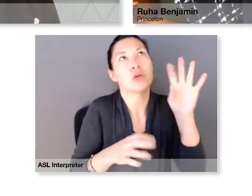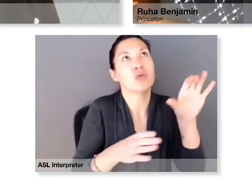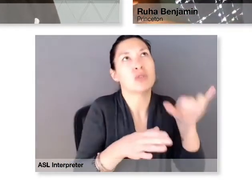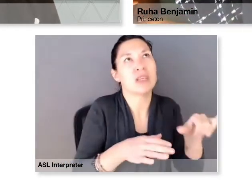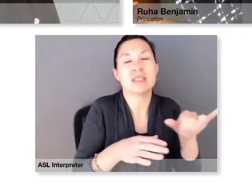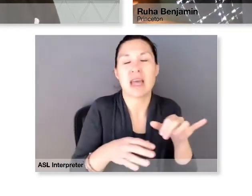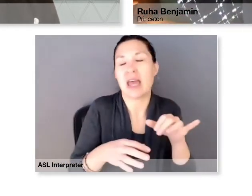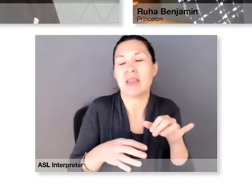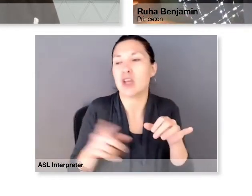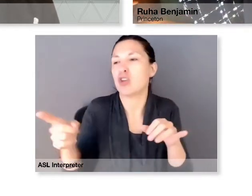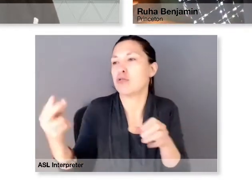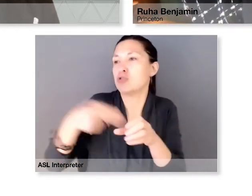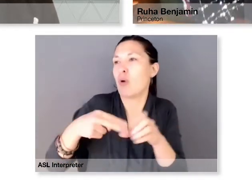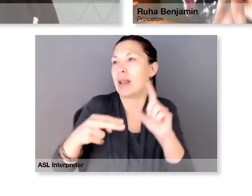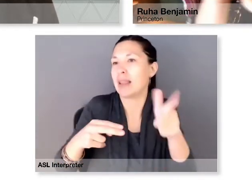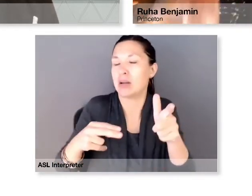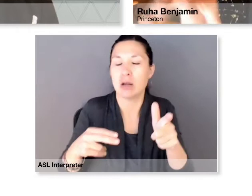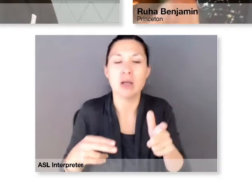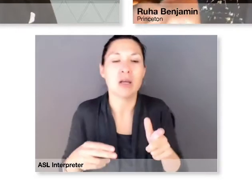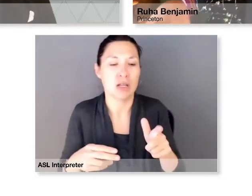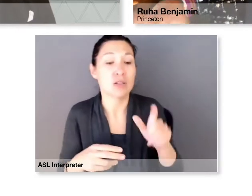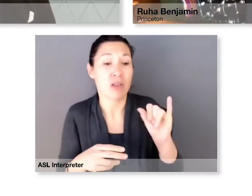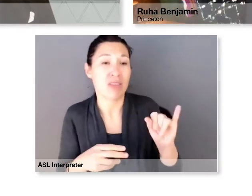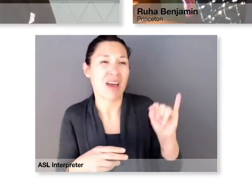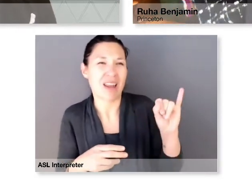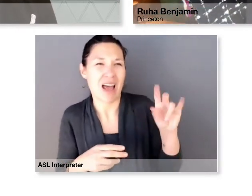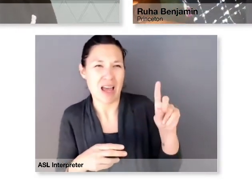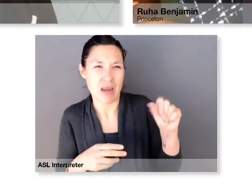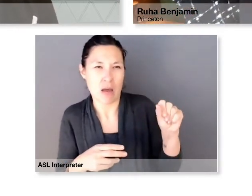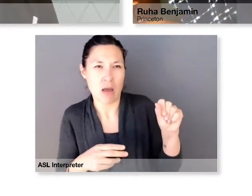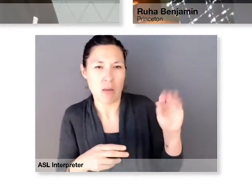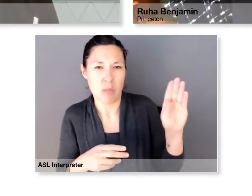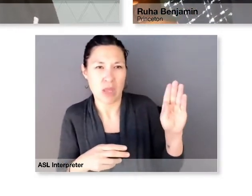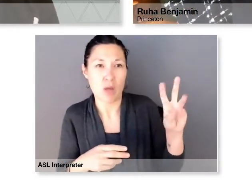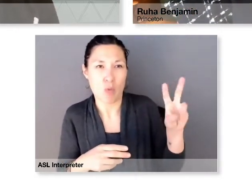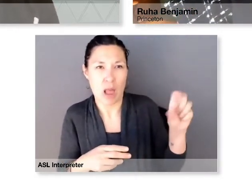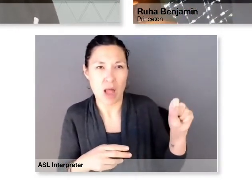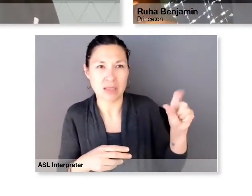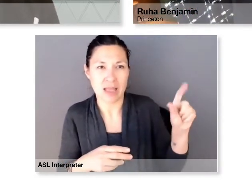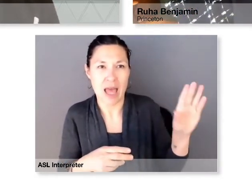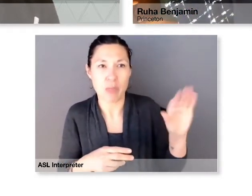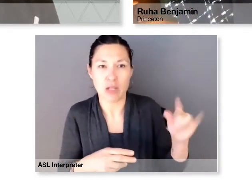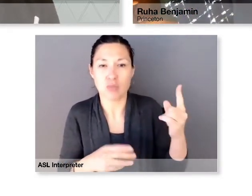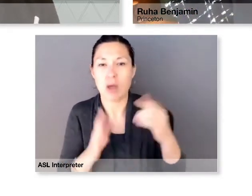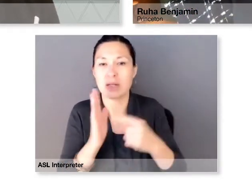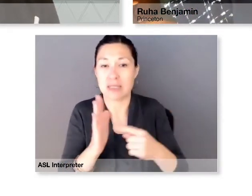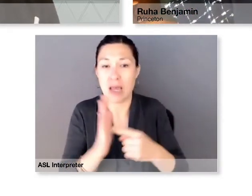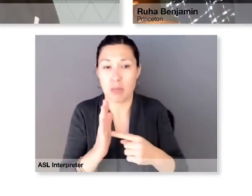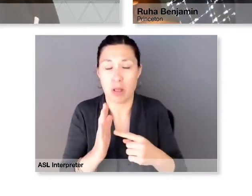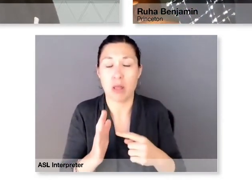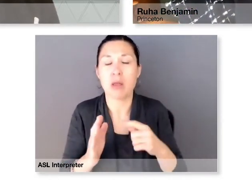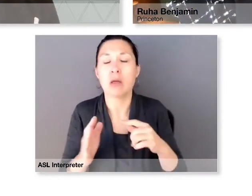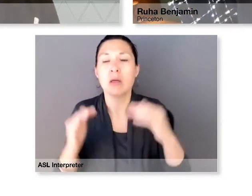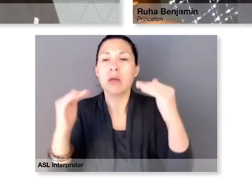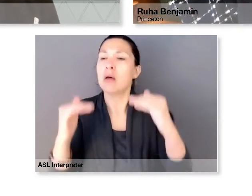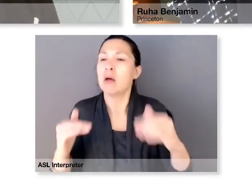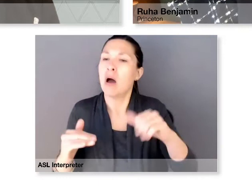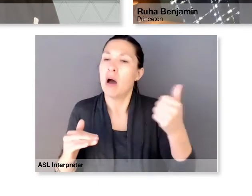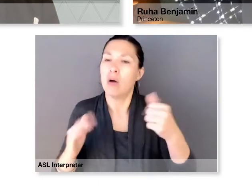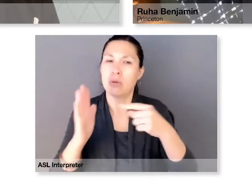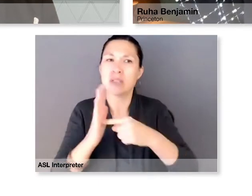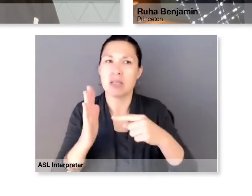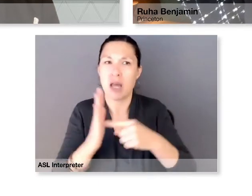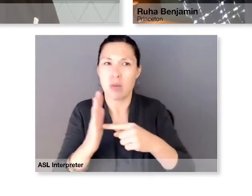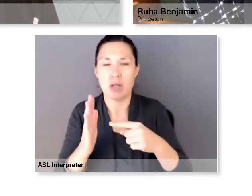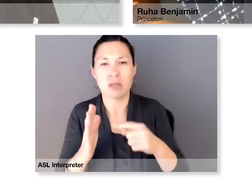the Ida B. Wells Just Data Lab is one example housed in academia, but there are other, you know, examples that come out of more policy